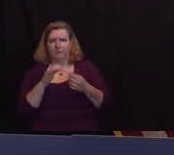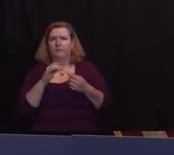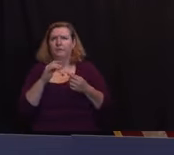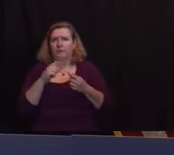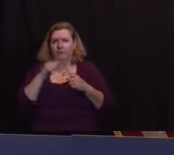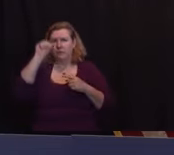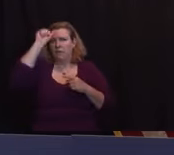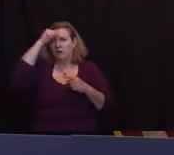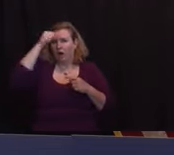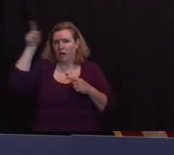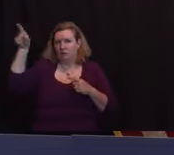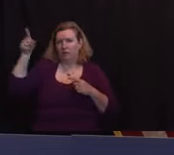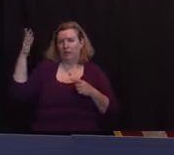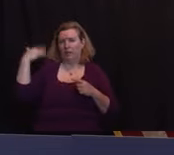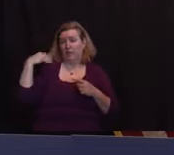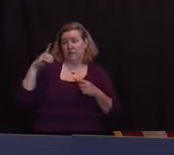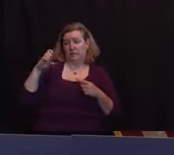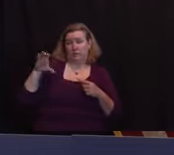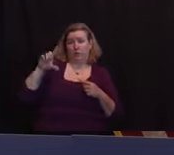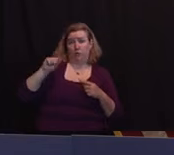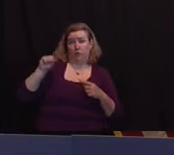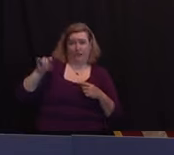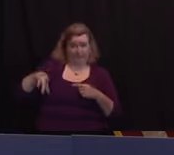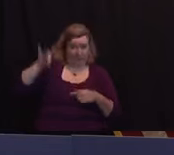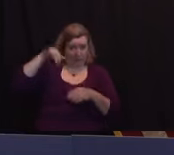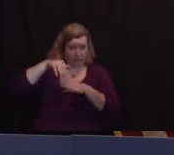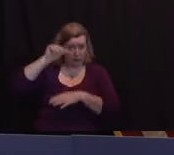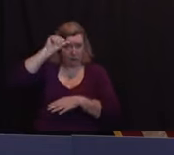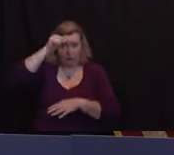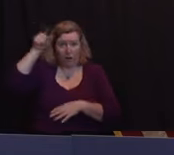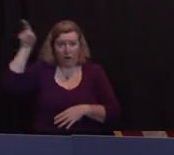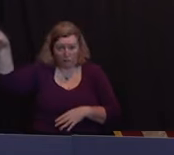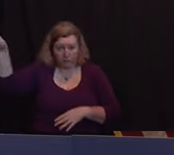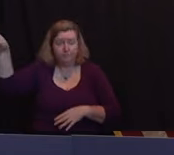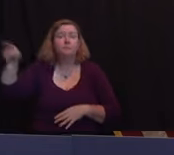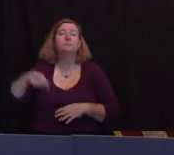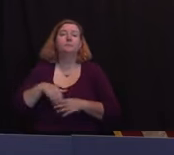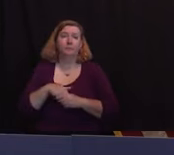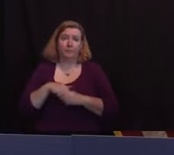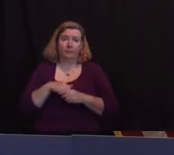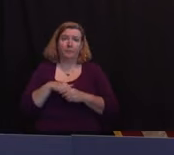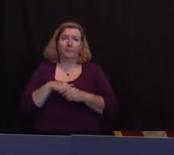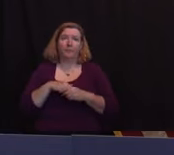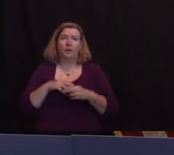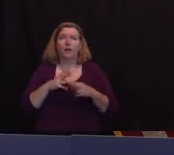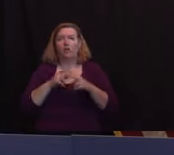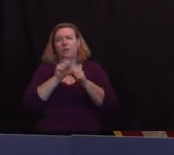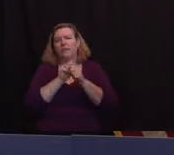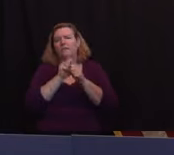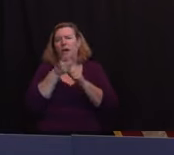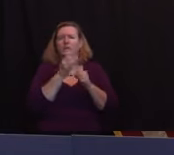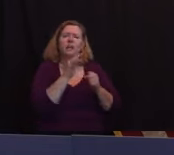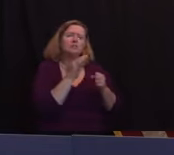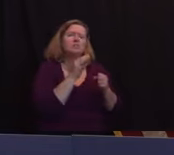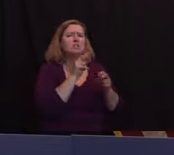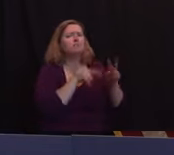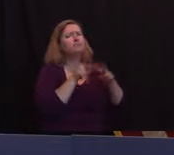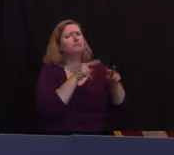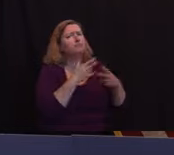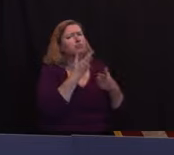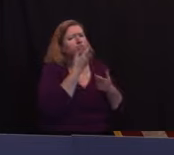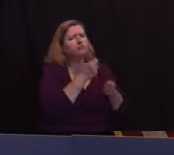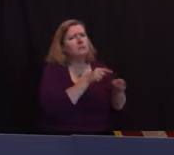2020, and as I stated, previously classified as a variant of interest. This variant has been detected in at